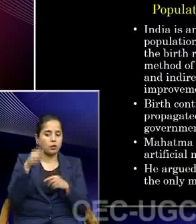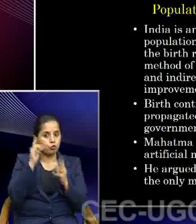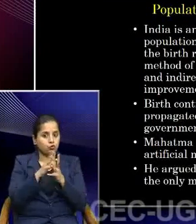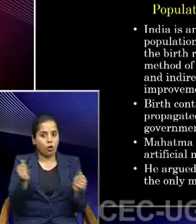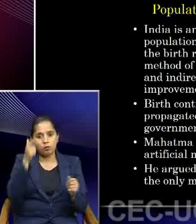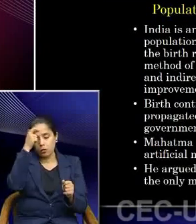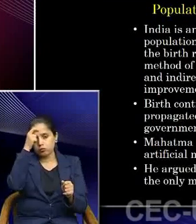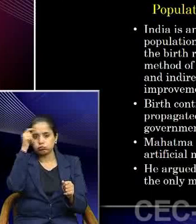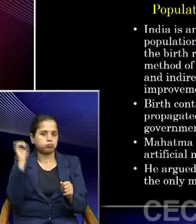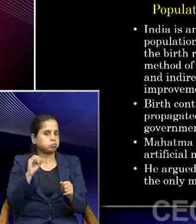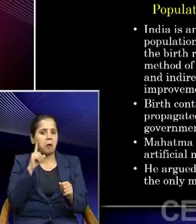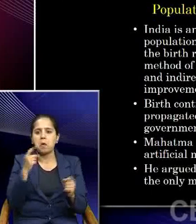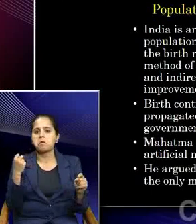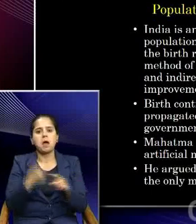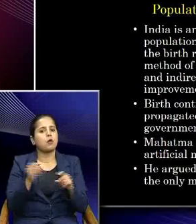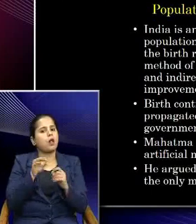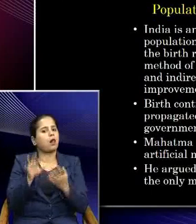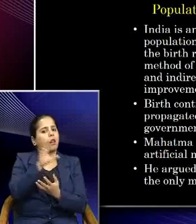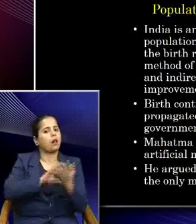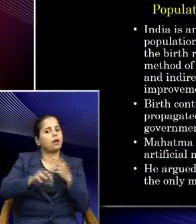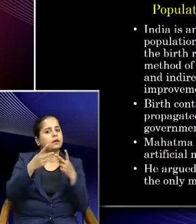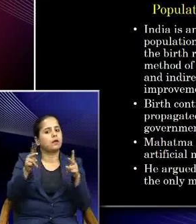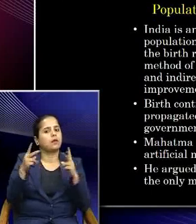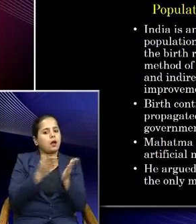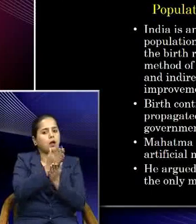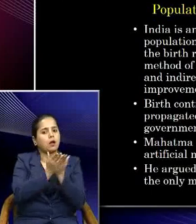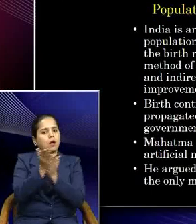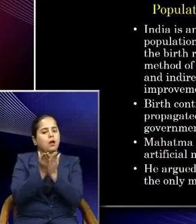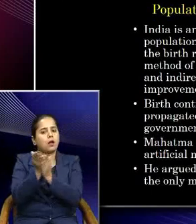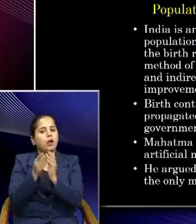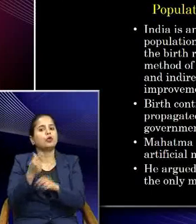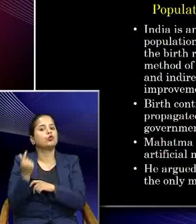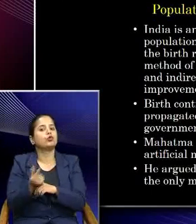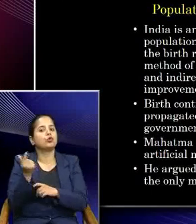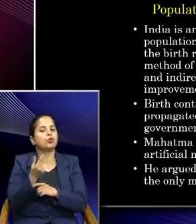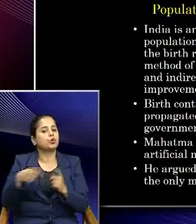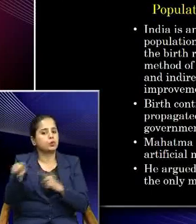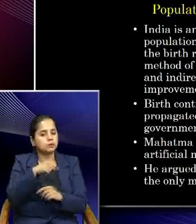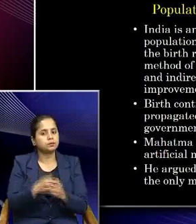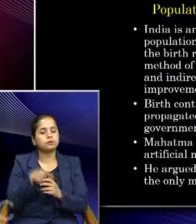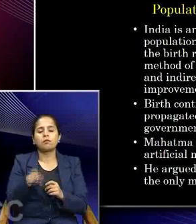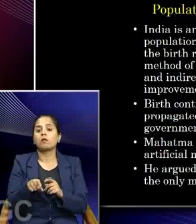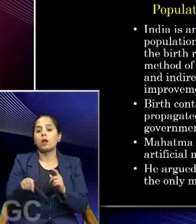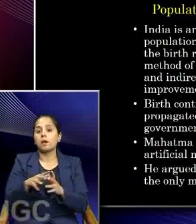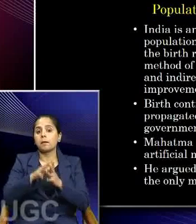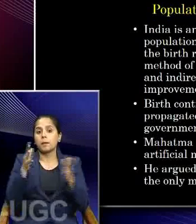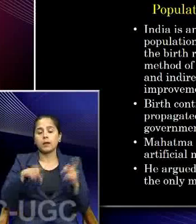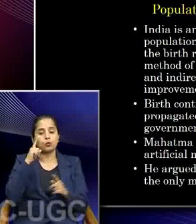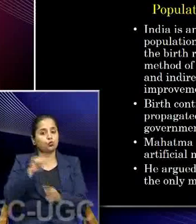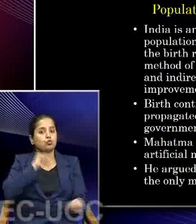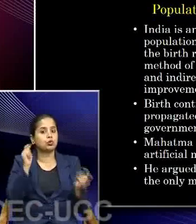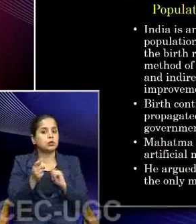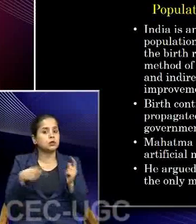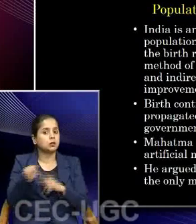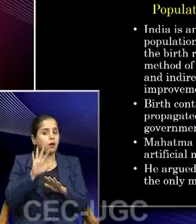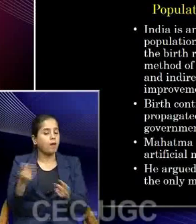problem. It is a combination of different methods which has been used, and large number of changes have